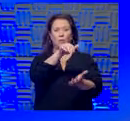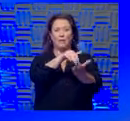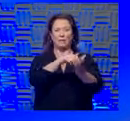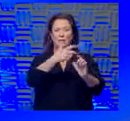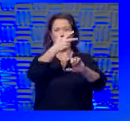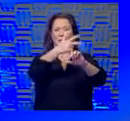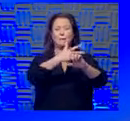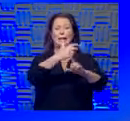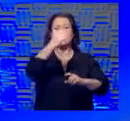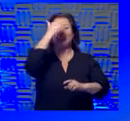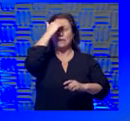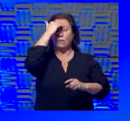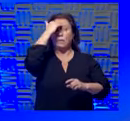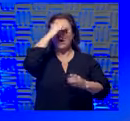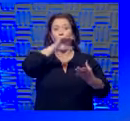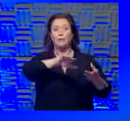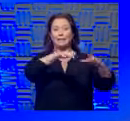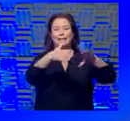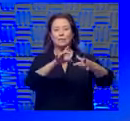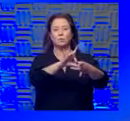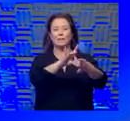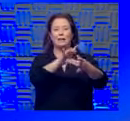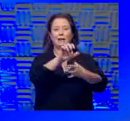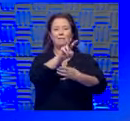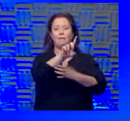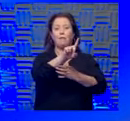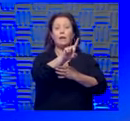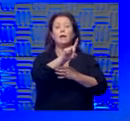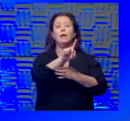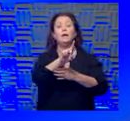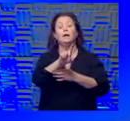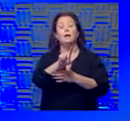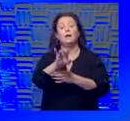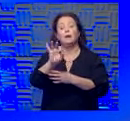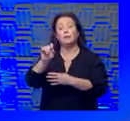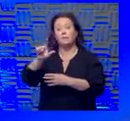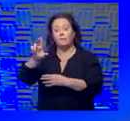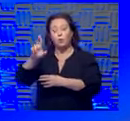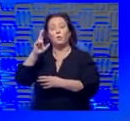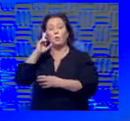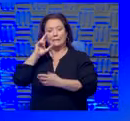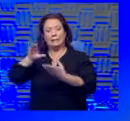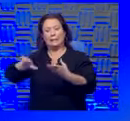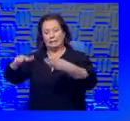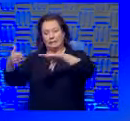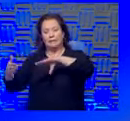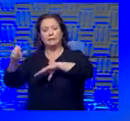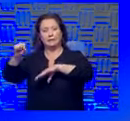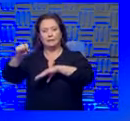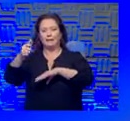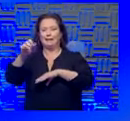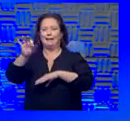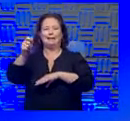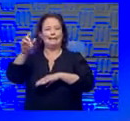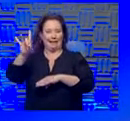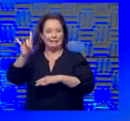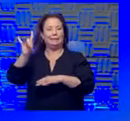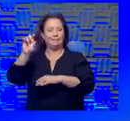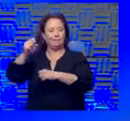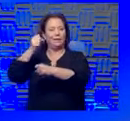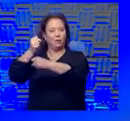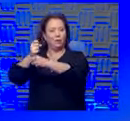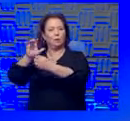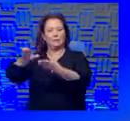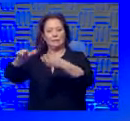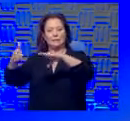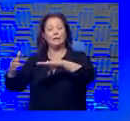deaths that we know about that were caused by COVID. In addition, influenza, we see a lot of deaths, and certainly in 1918 they saw a lot of deaths because